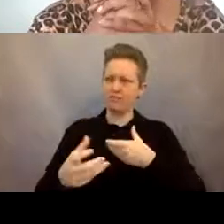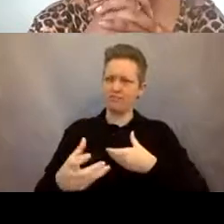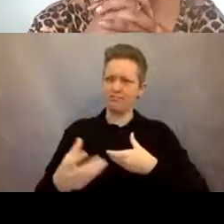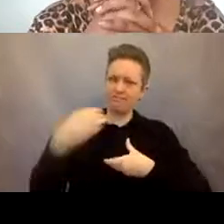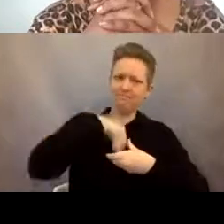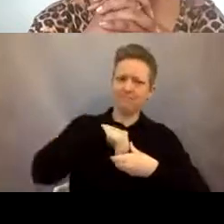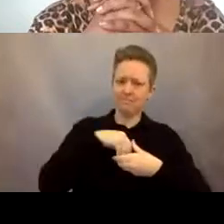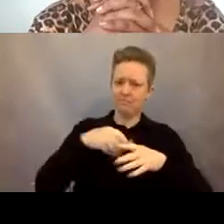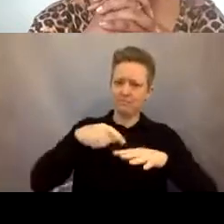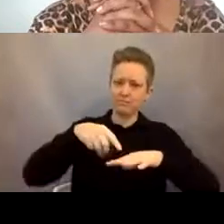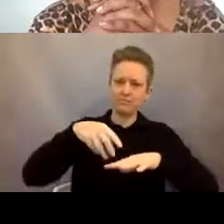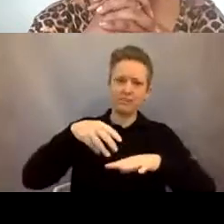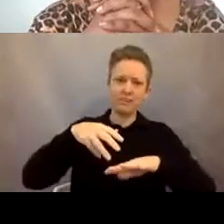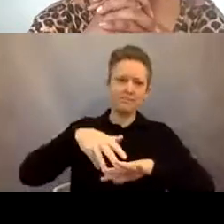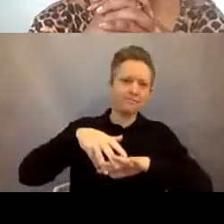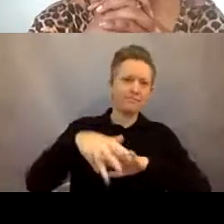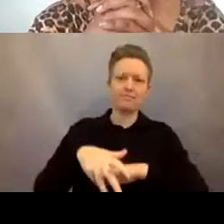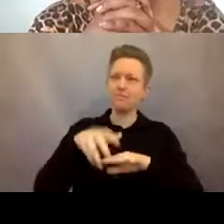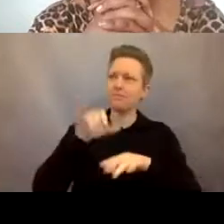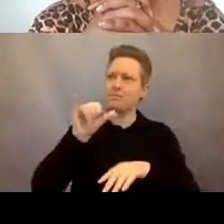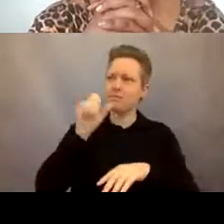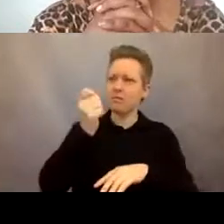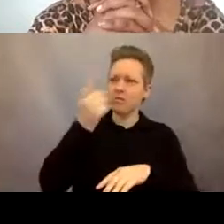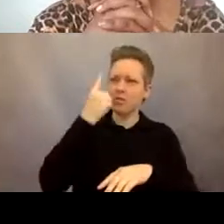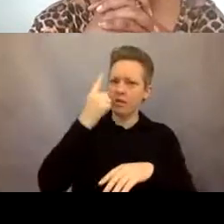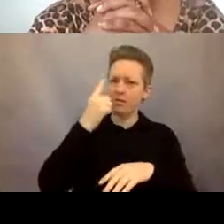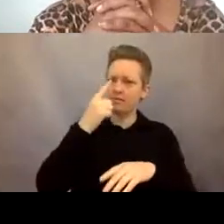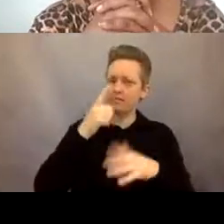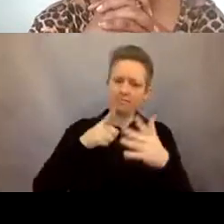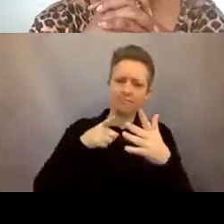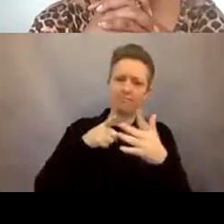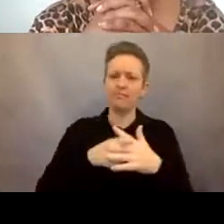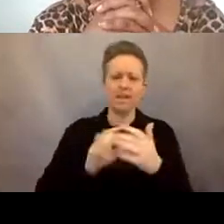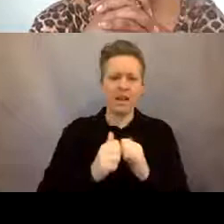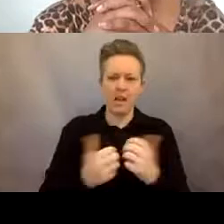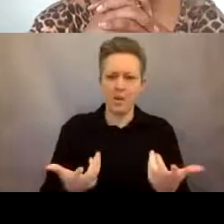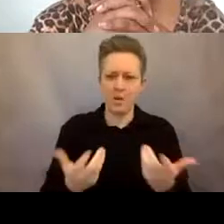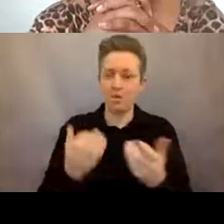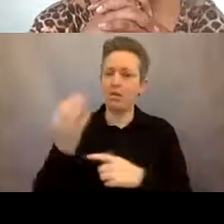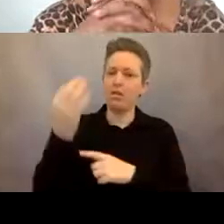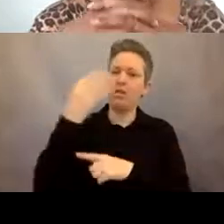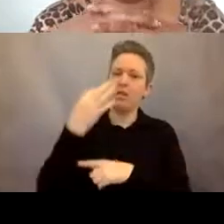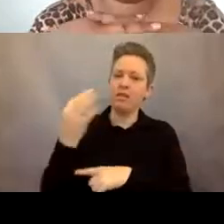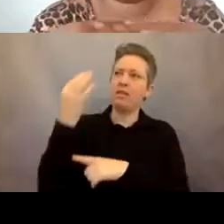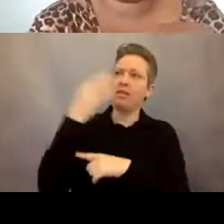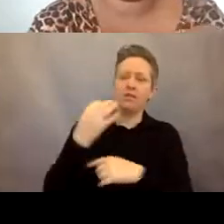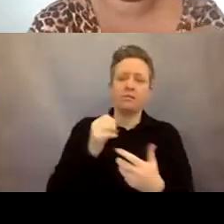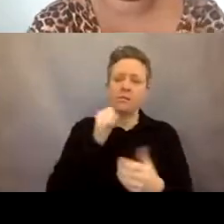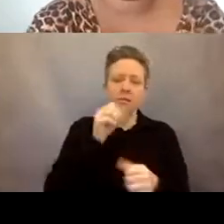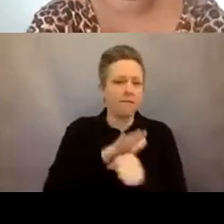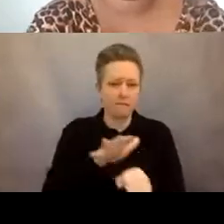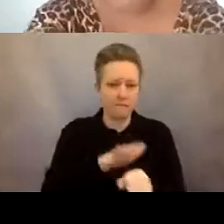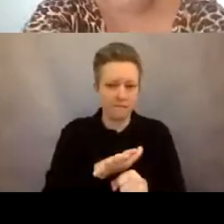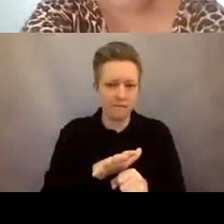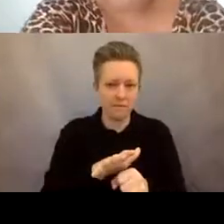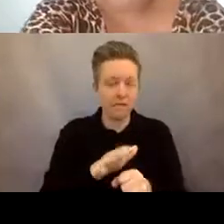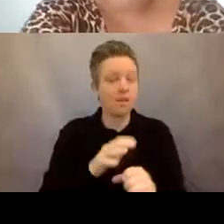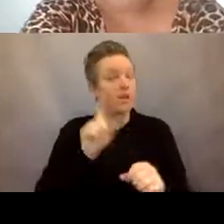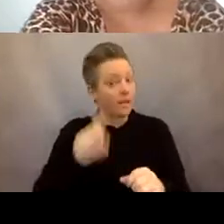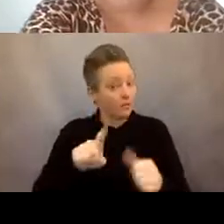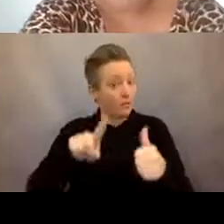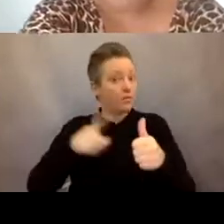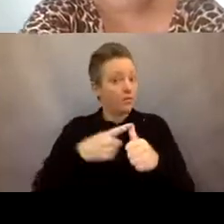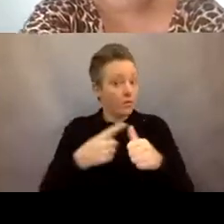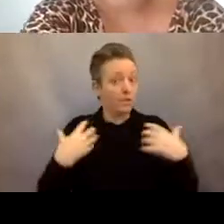belief system, because once our belief system change, our thought process change, and we start to make the best decisions in our life. We can't do